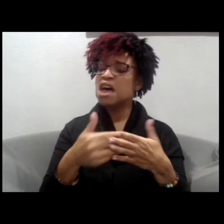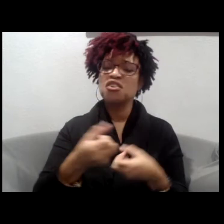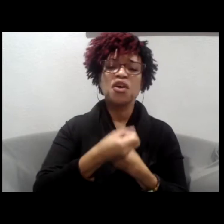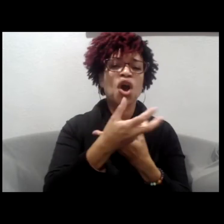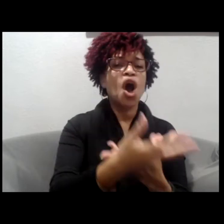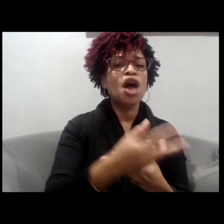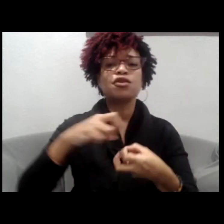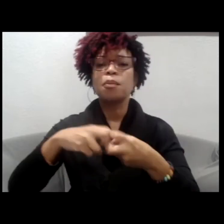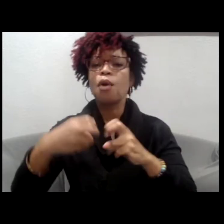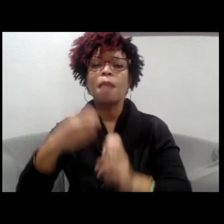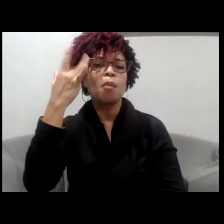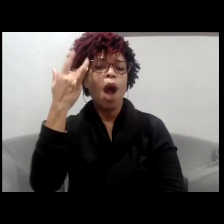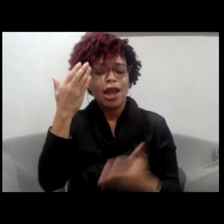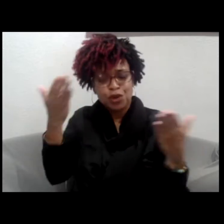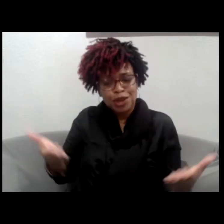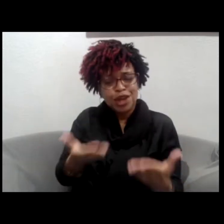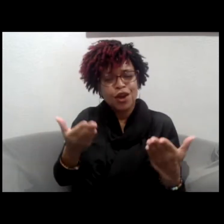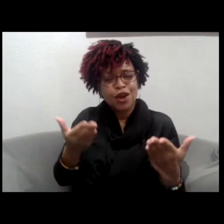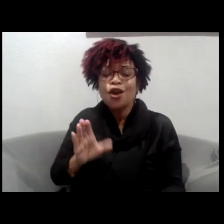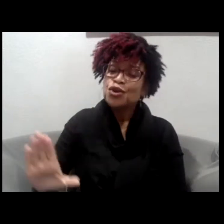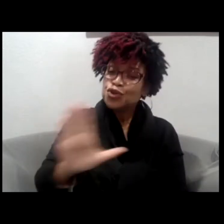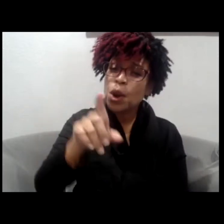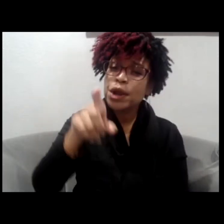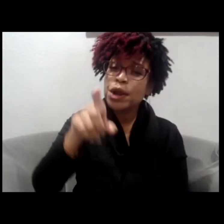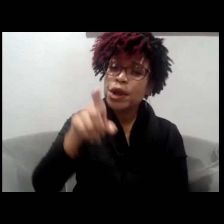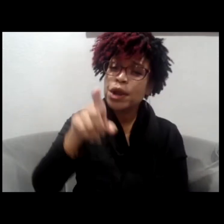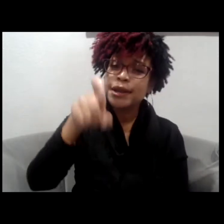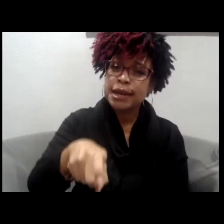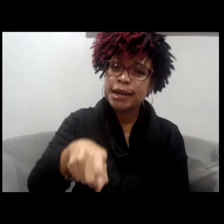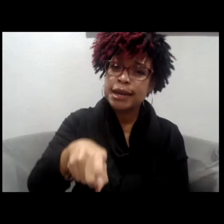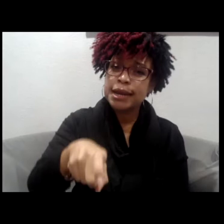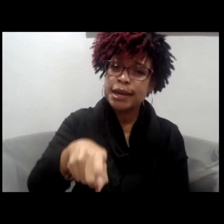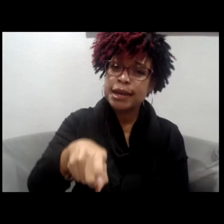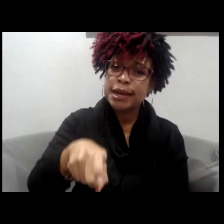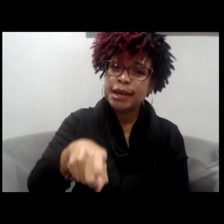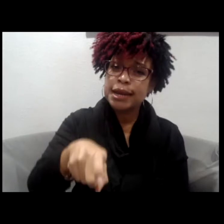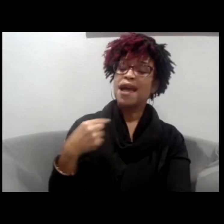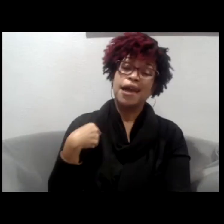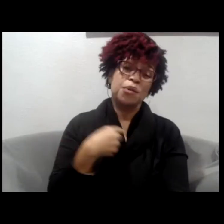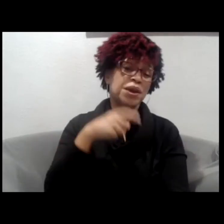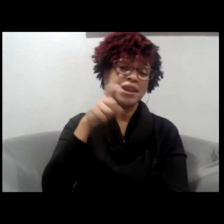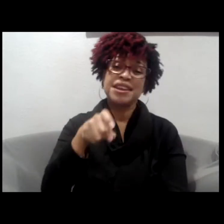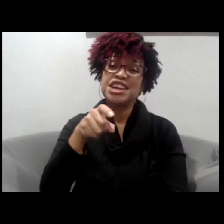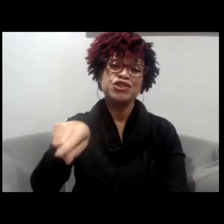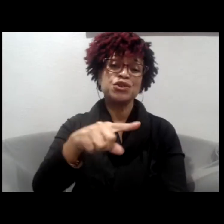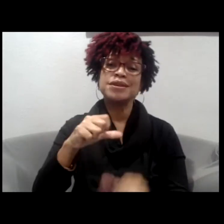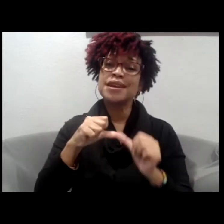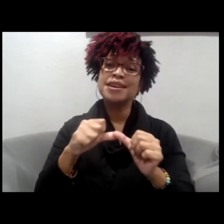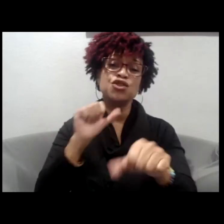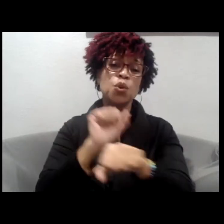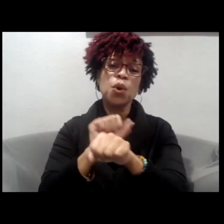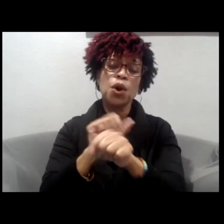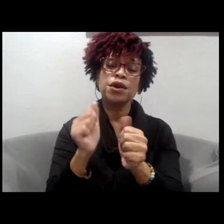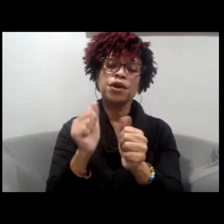brings you to this party, you are needed, you are respected, and we need you to continue working with us